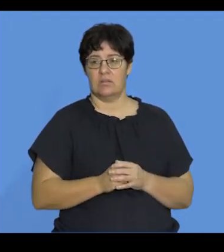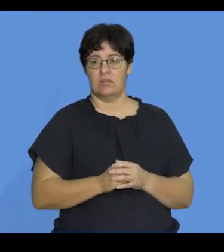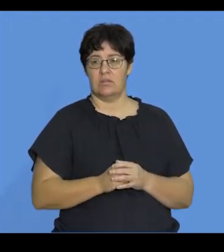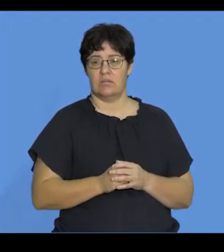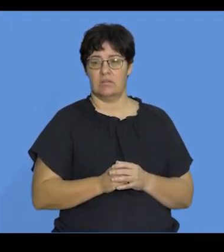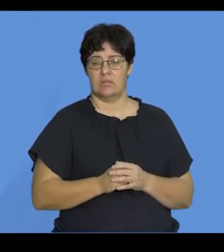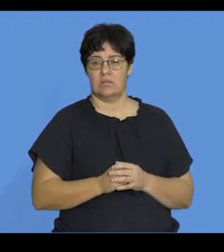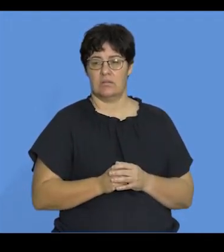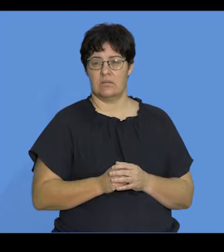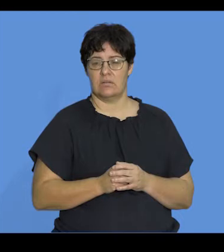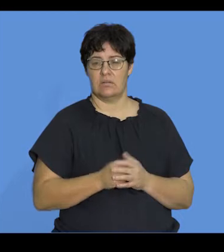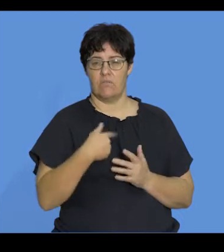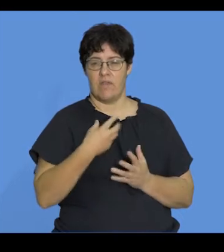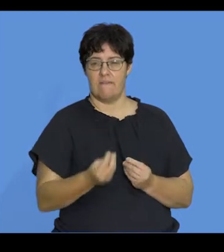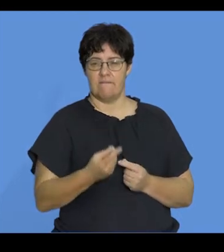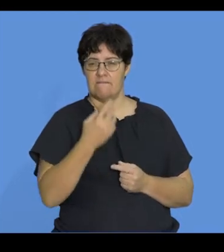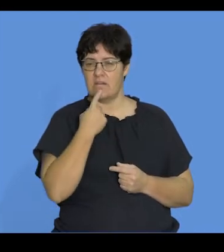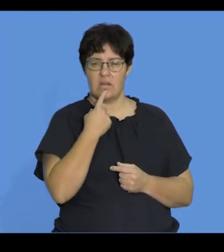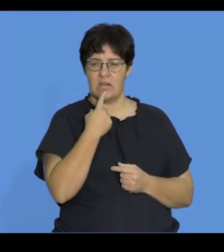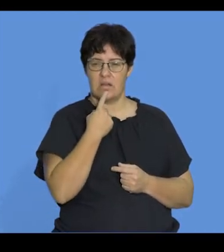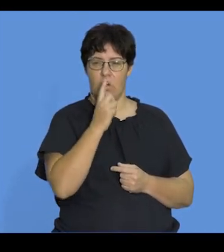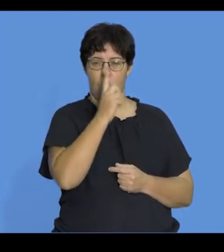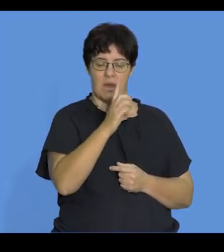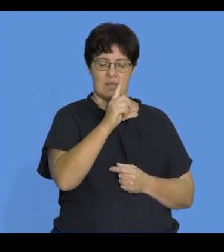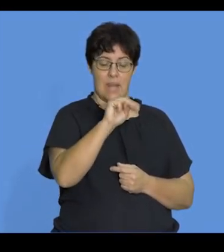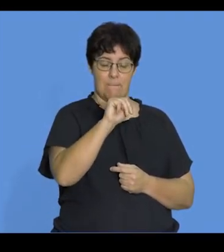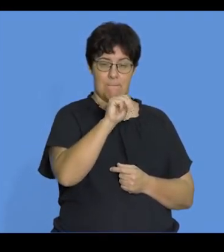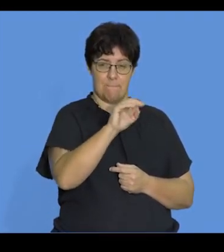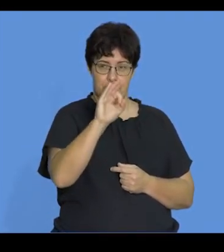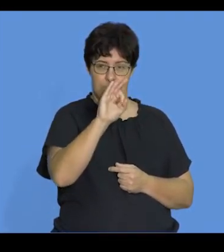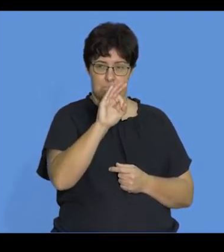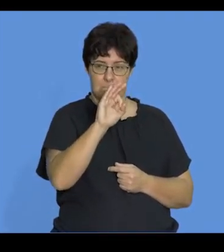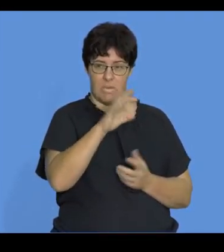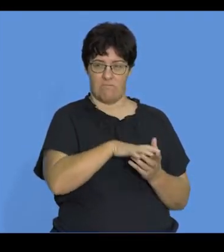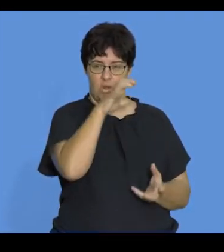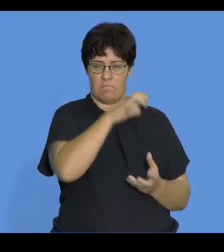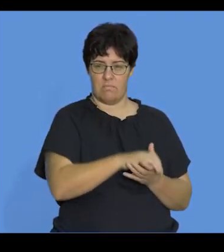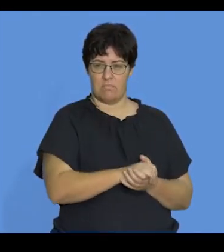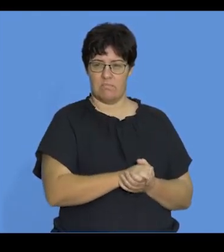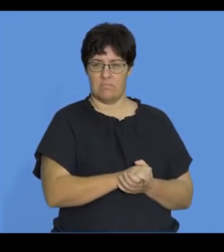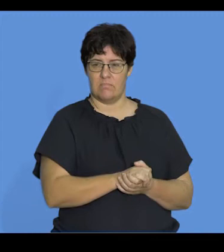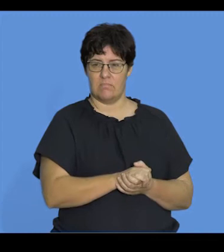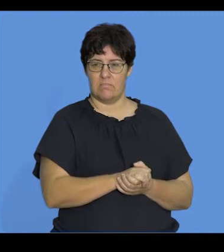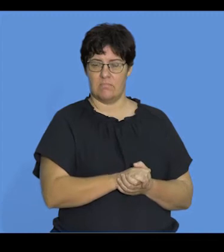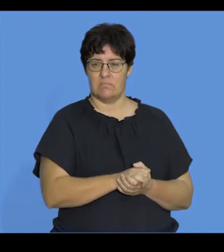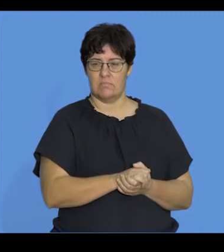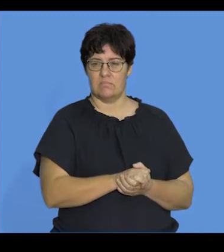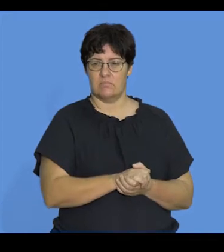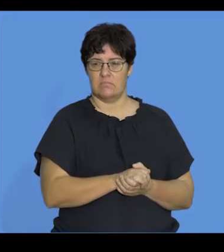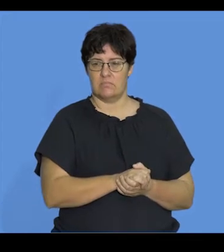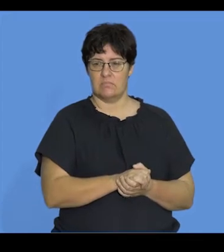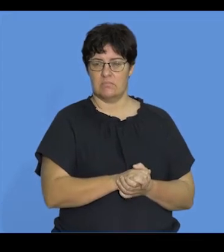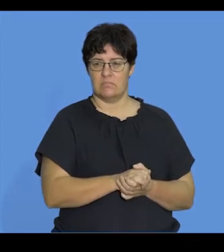us, if we've got 1 cubic decimeter, well, that's the volume, okay? So if